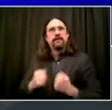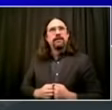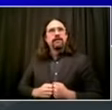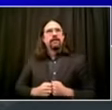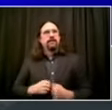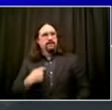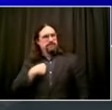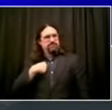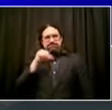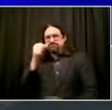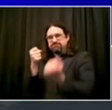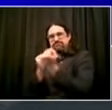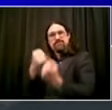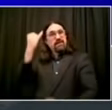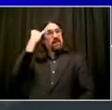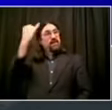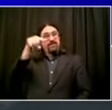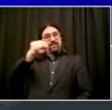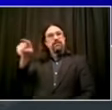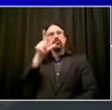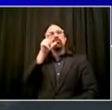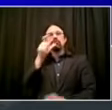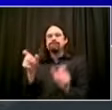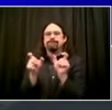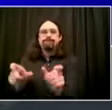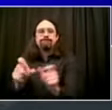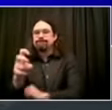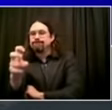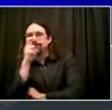work on proper enforcement, and that's what we'll do going forward.